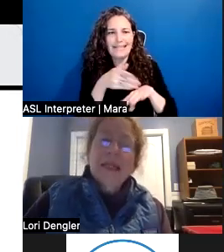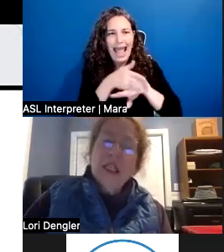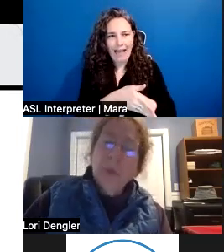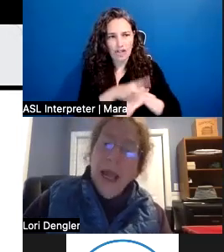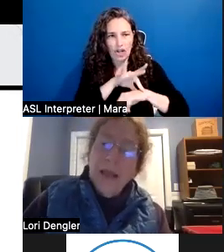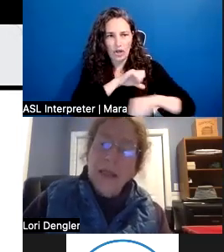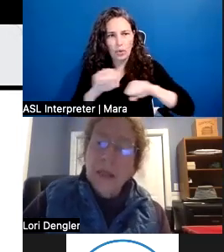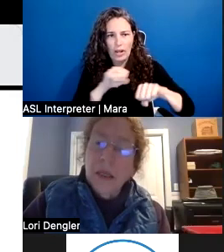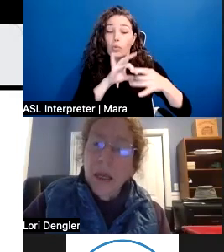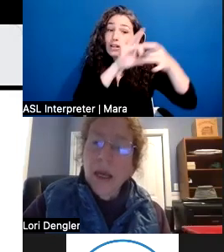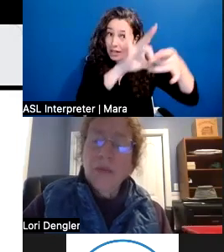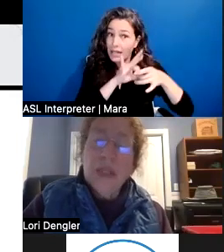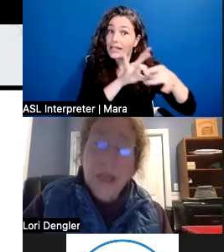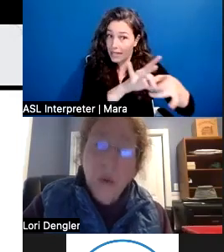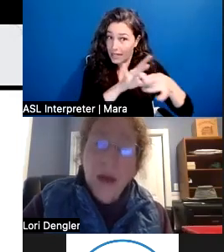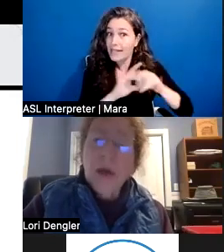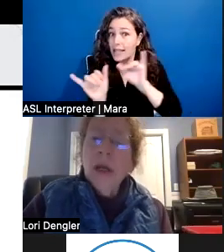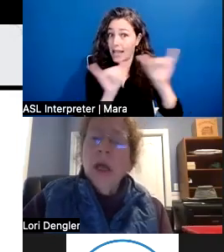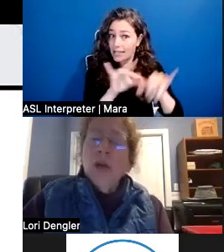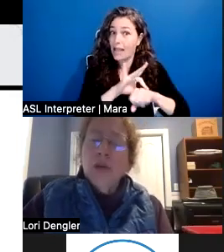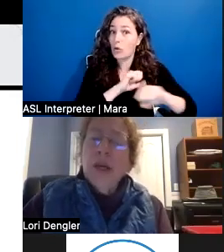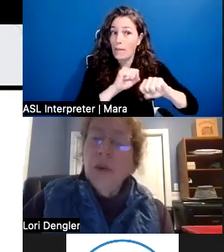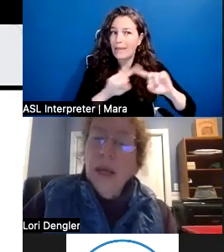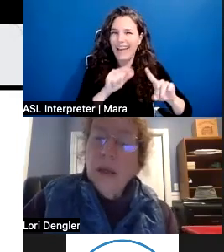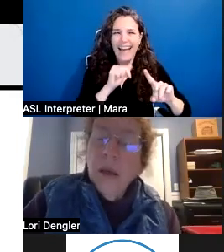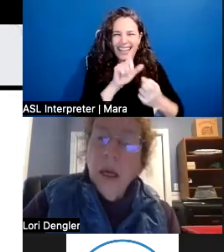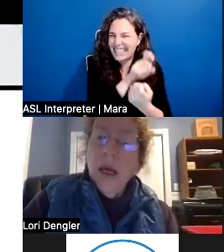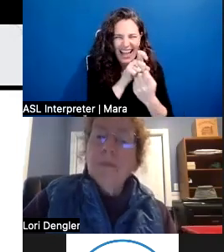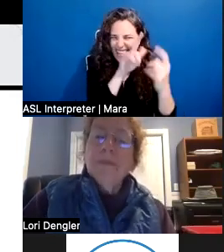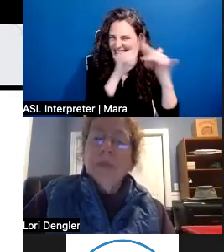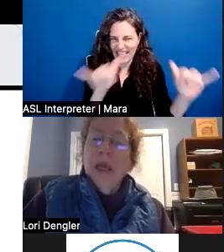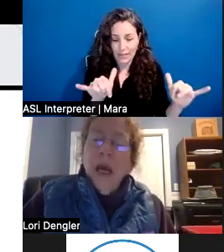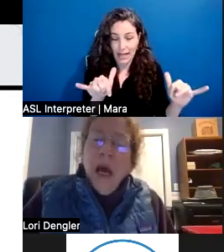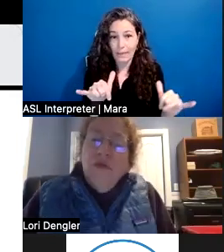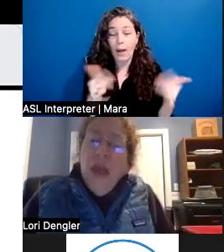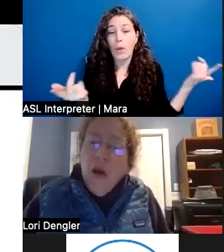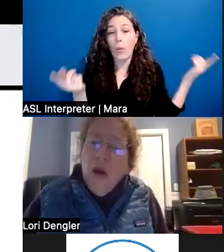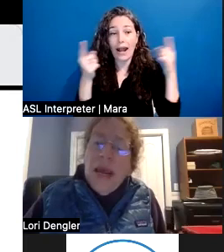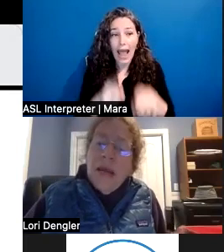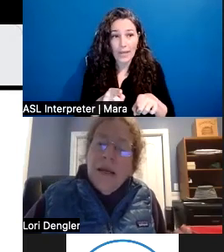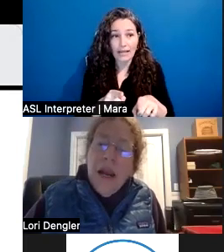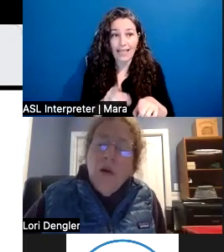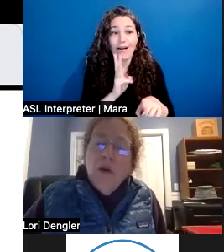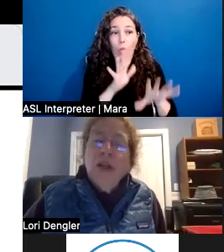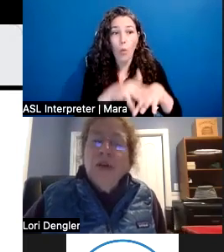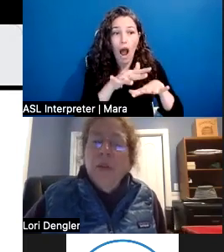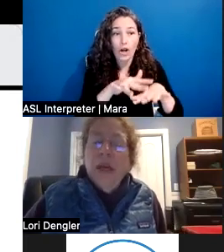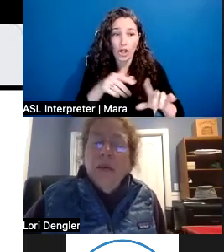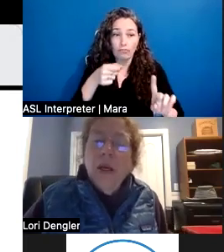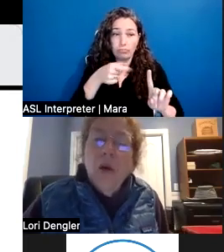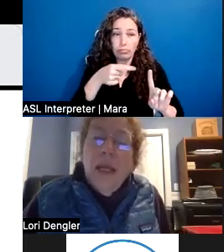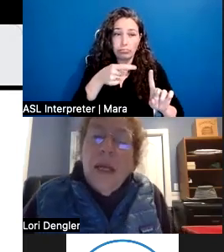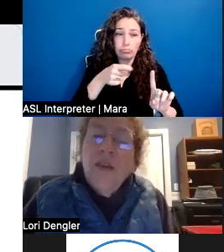that displaced the seawater, triggering a very narrow